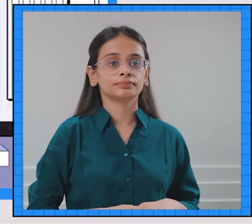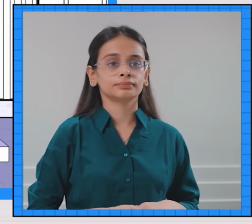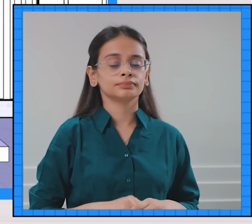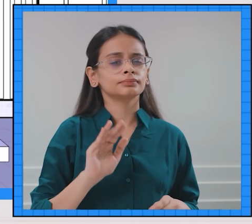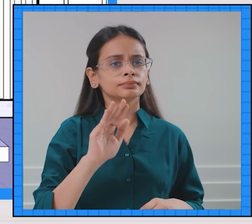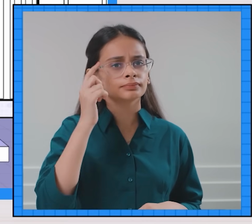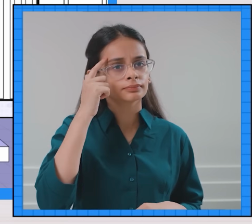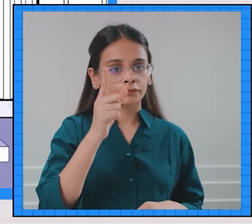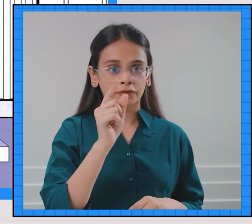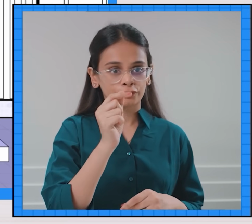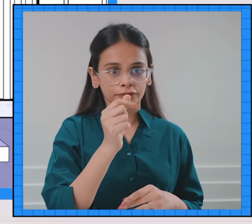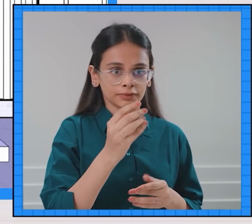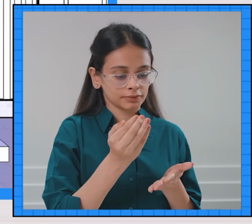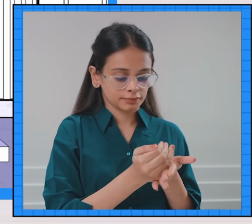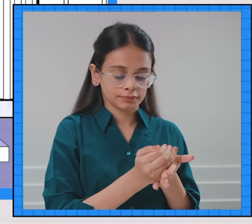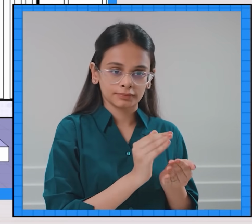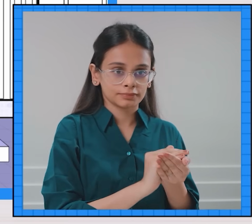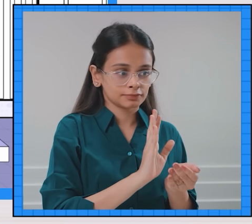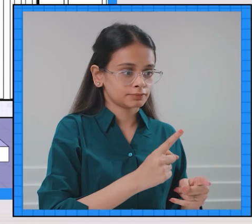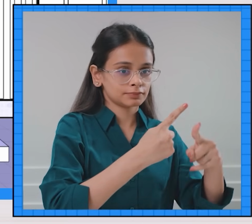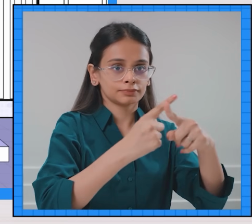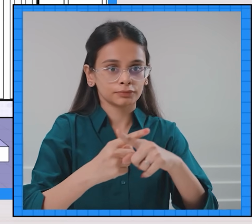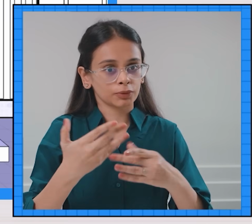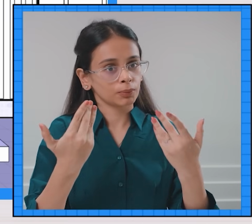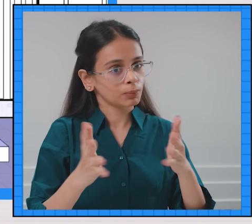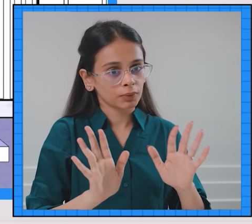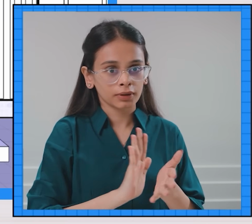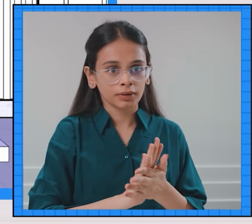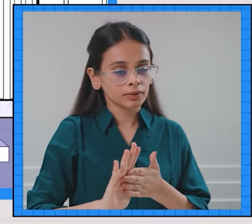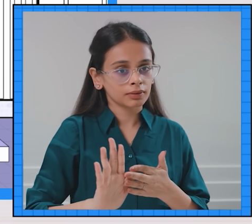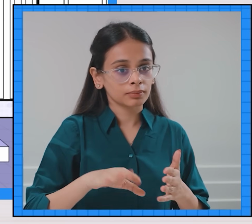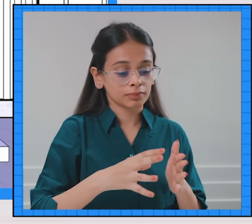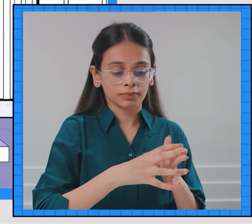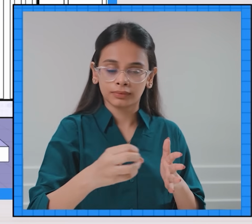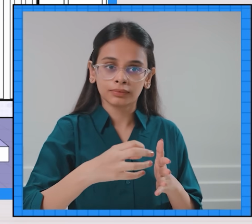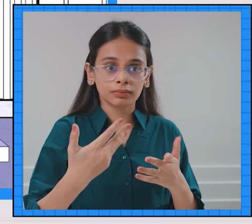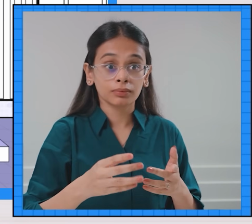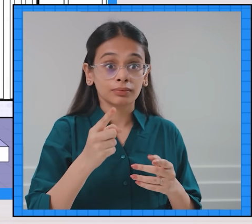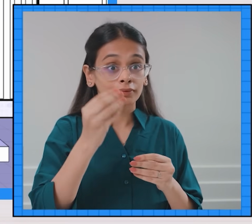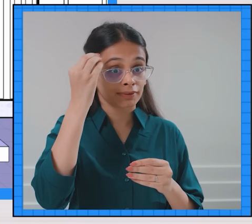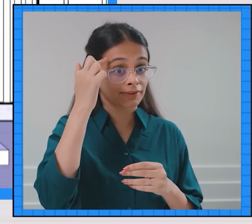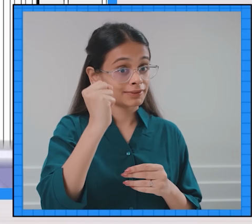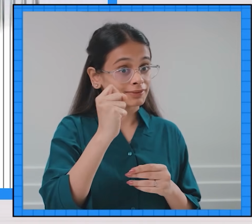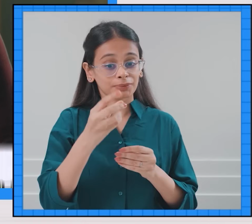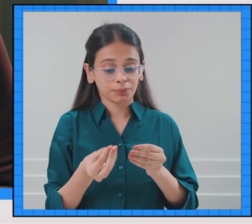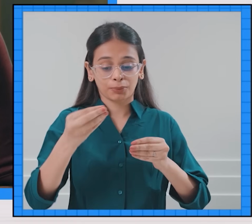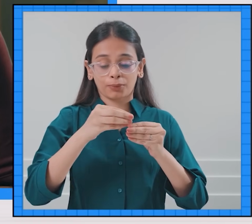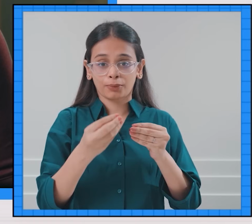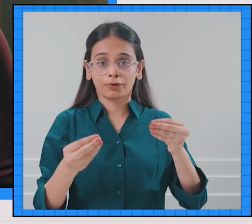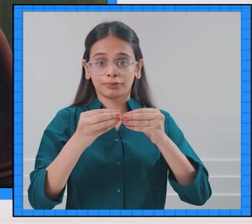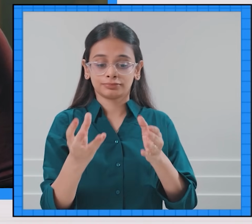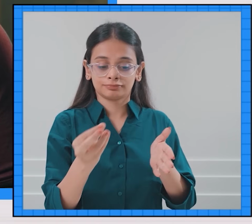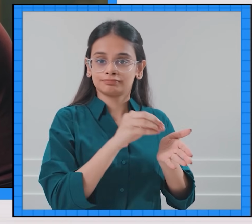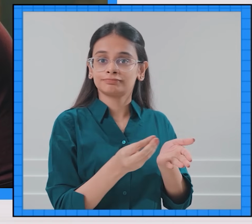the way, once you've tapped into your emergency corpus and utilized a portion of it, do not forget to rebuild that corpus. Another